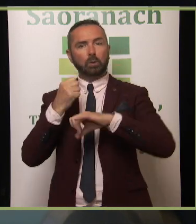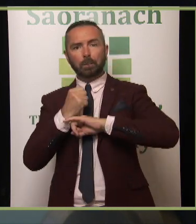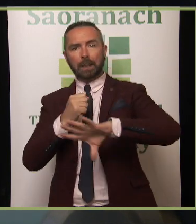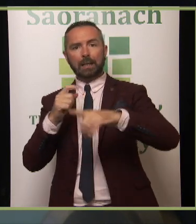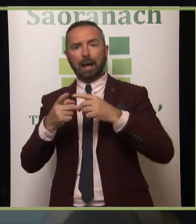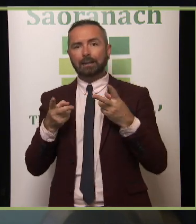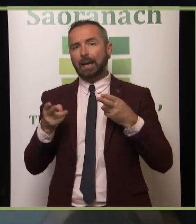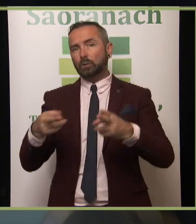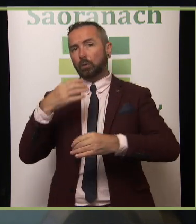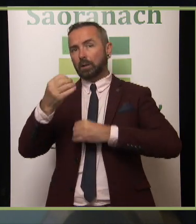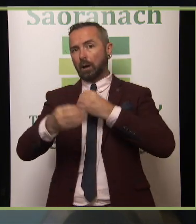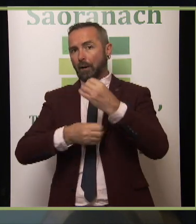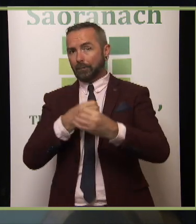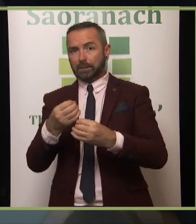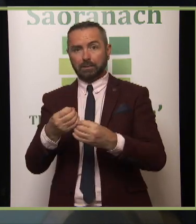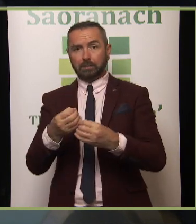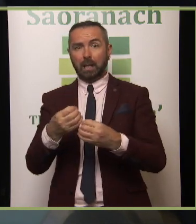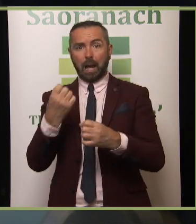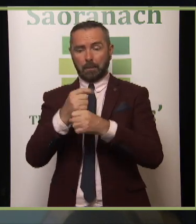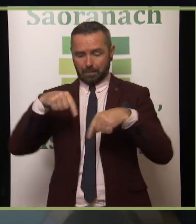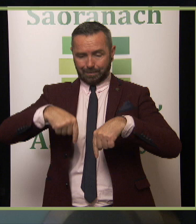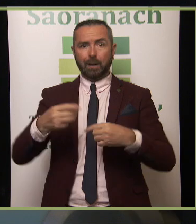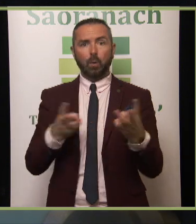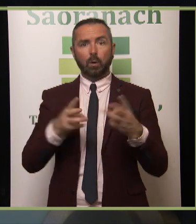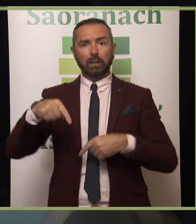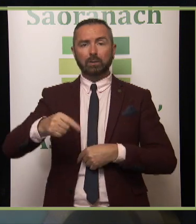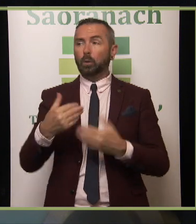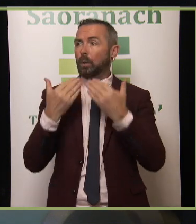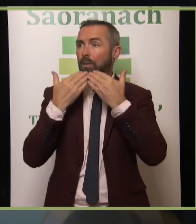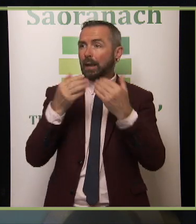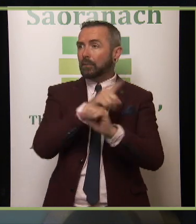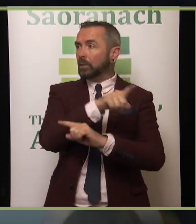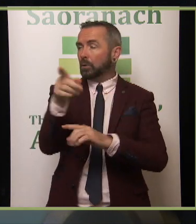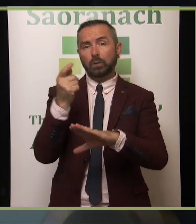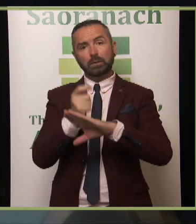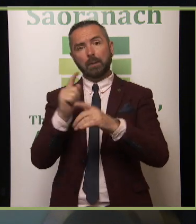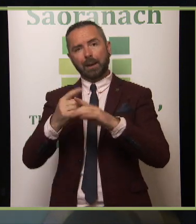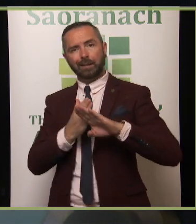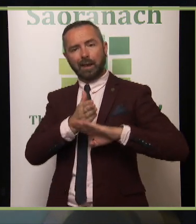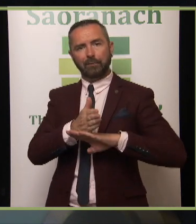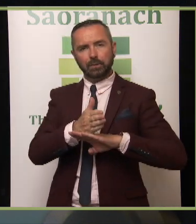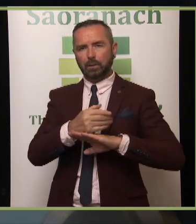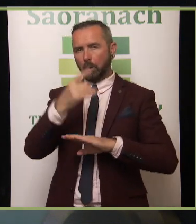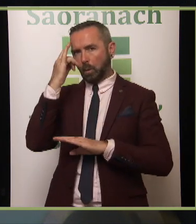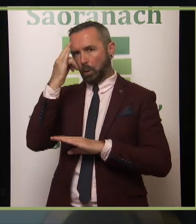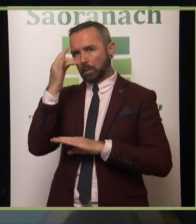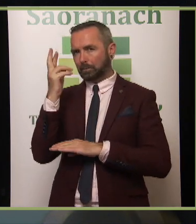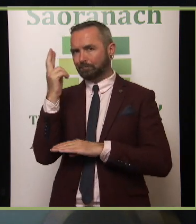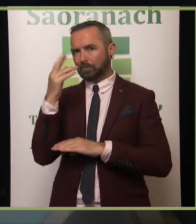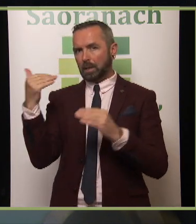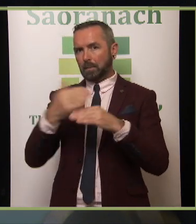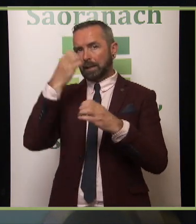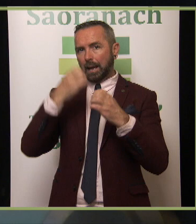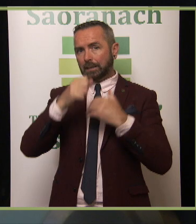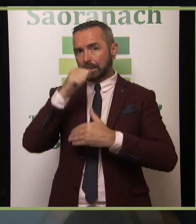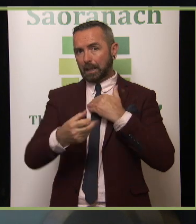with that, thank you for putting all of your effort and time into it. And I think we'll have something by the end of today that we can stand